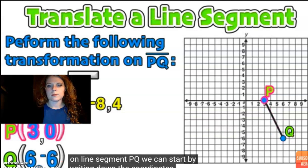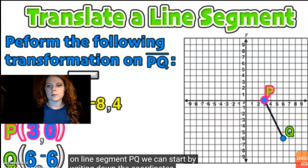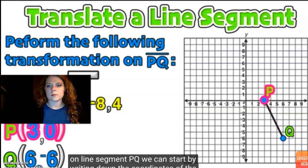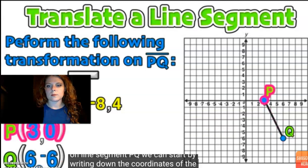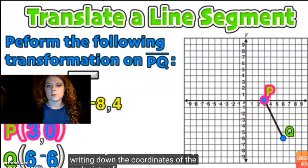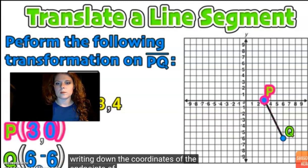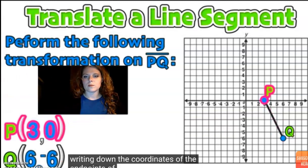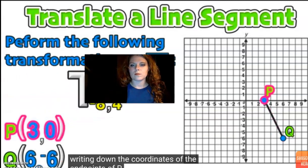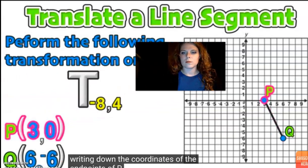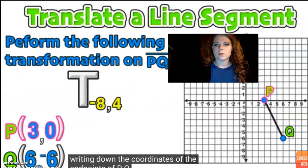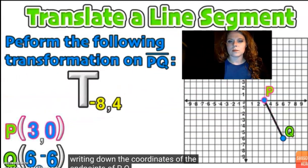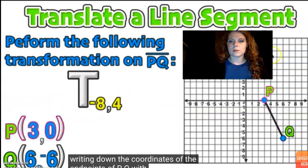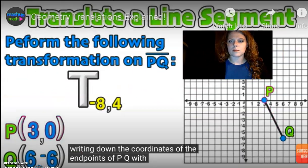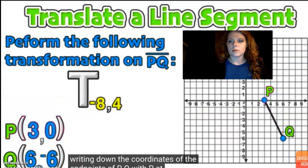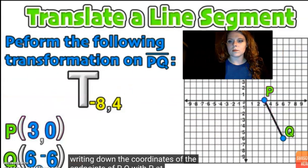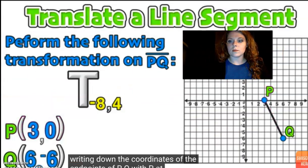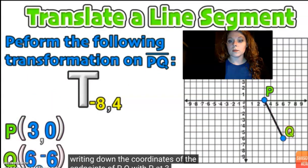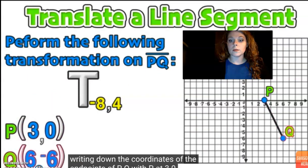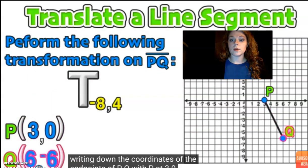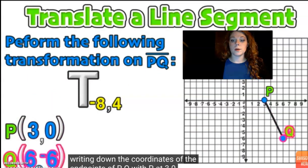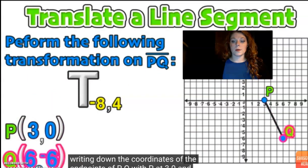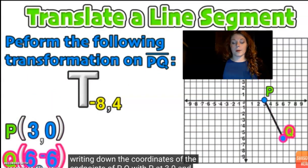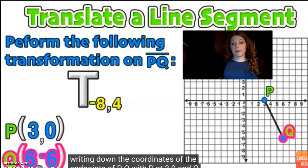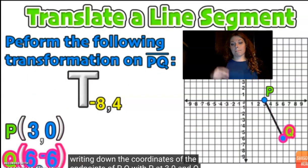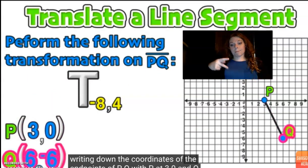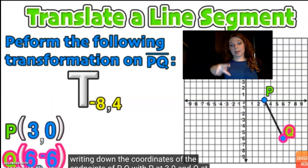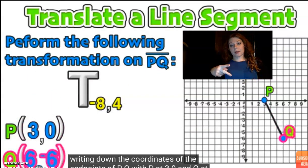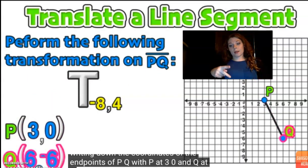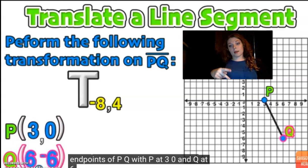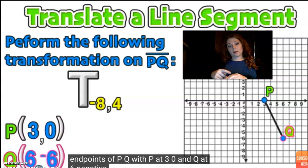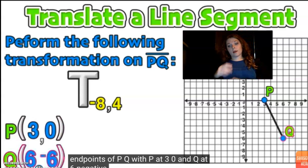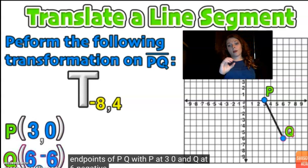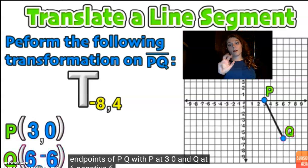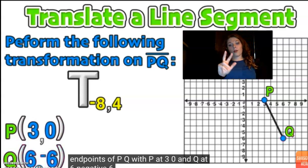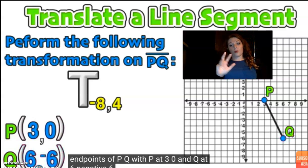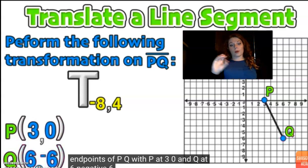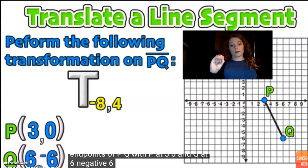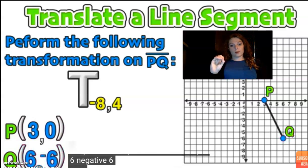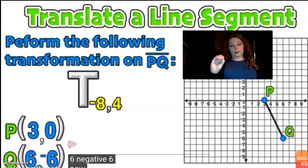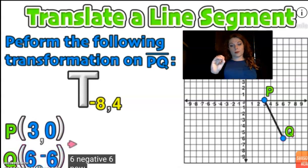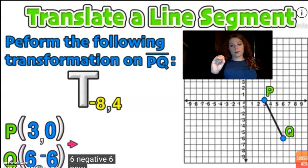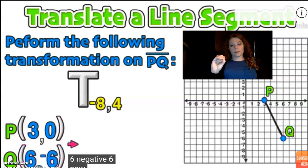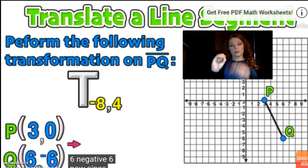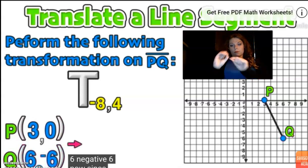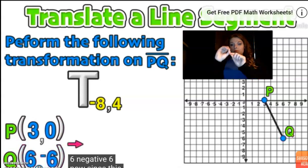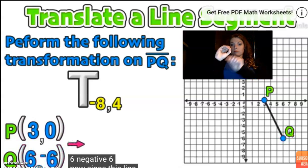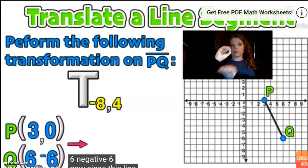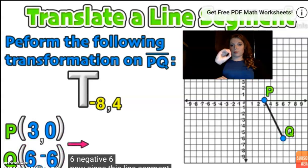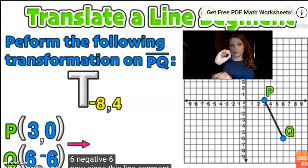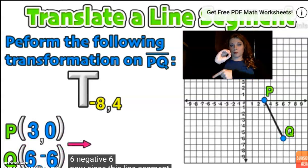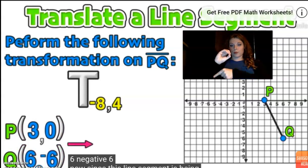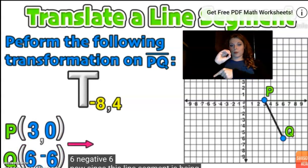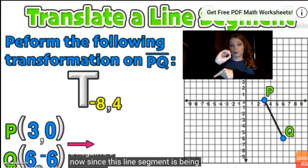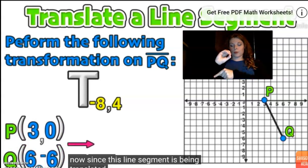the coordinates of the endpoints of PQ with P at 3, 0 and Q at 6, -6. Now, since this